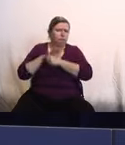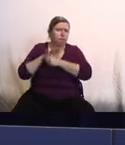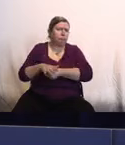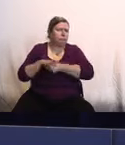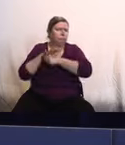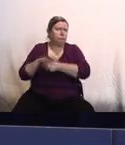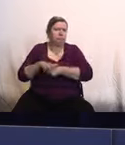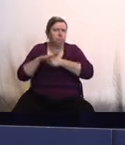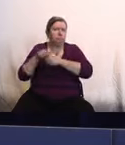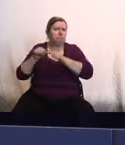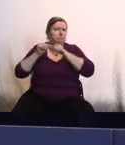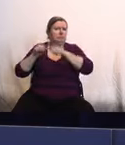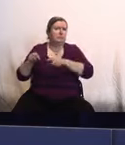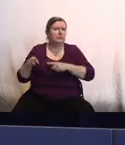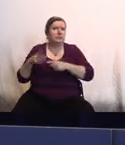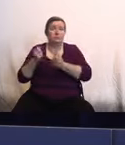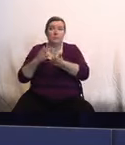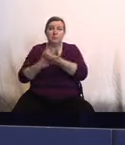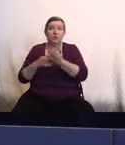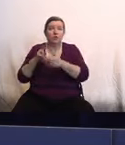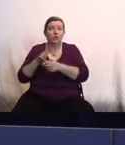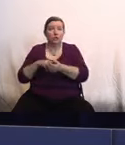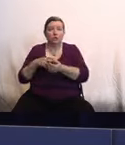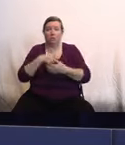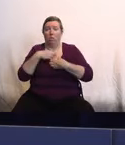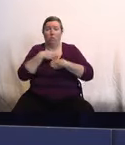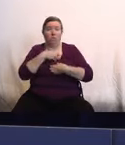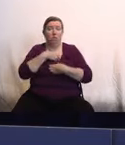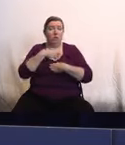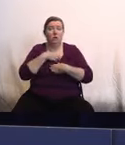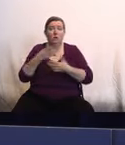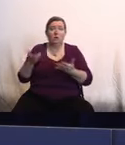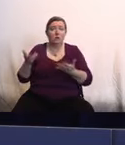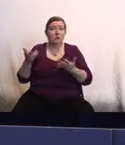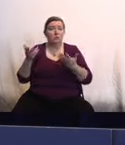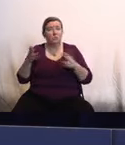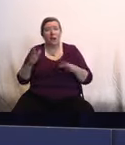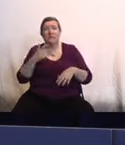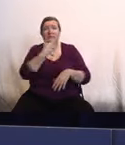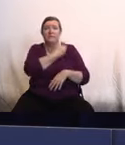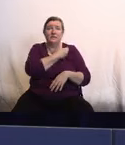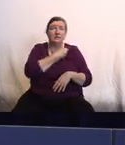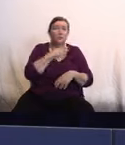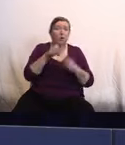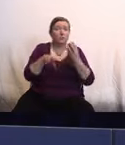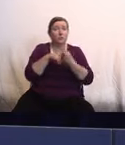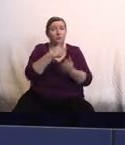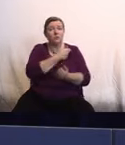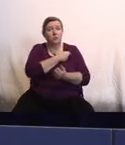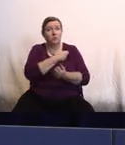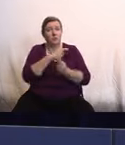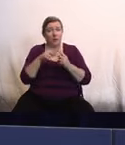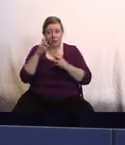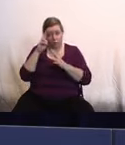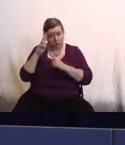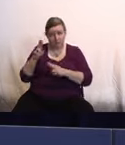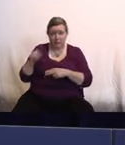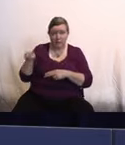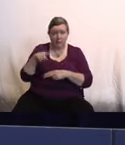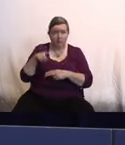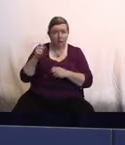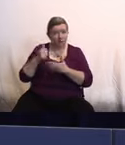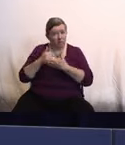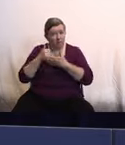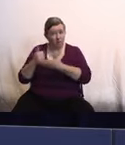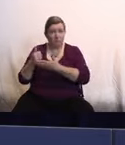their own protestations about getting vaccinated and boosted, out of respect for them, we should do everything we could